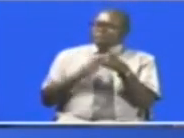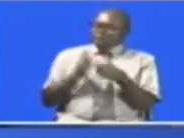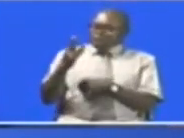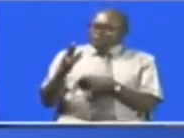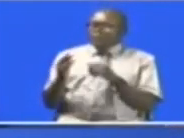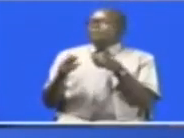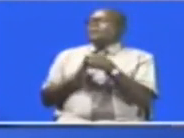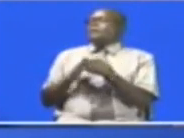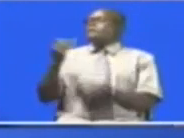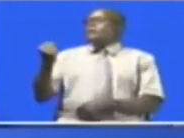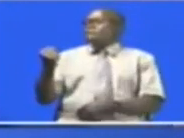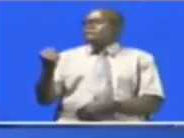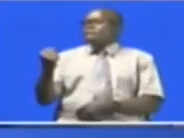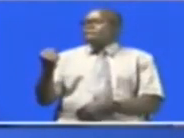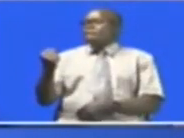94, mm-hmm.